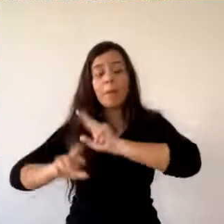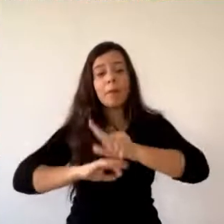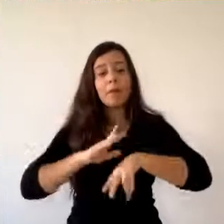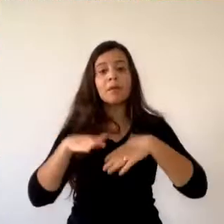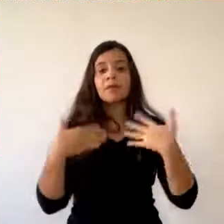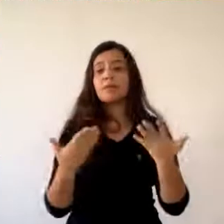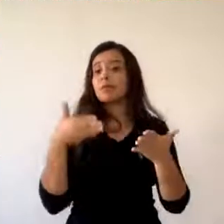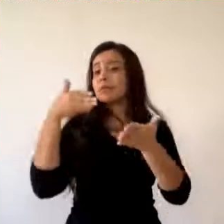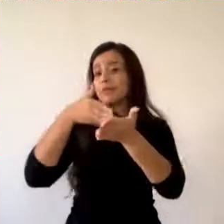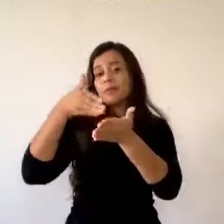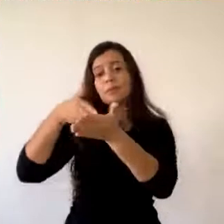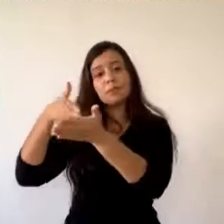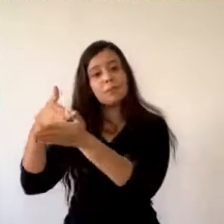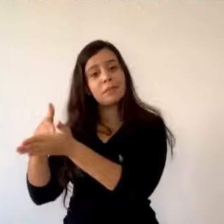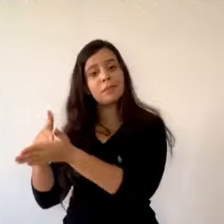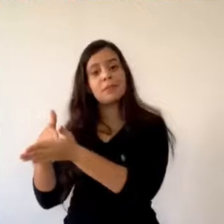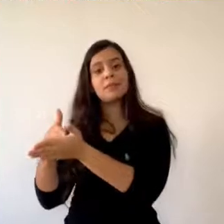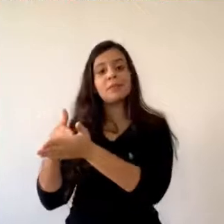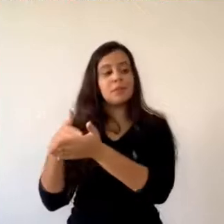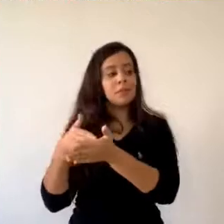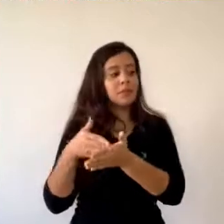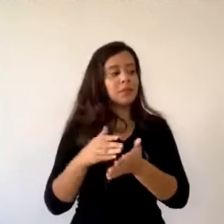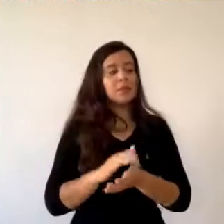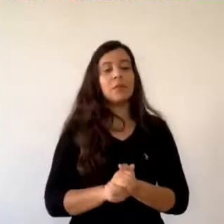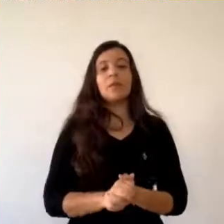one that is then able to